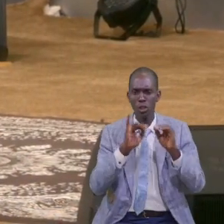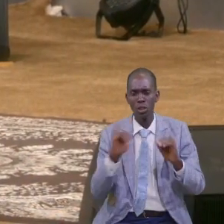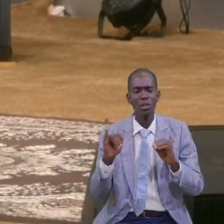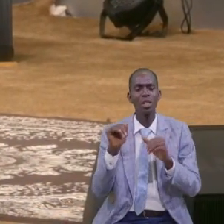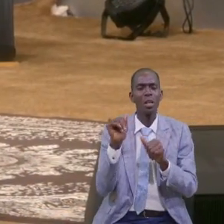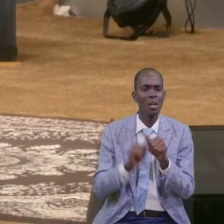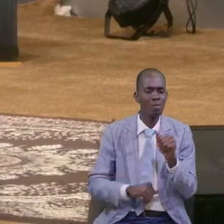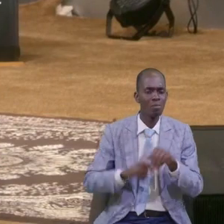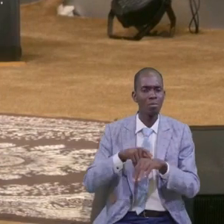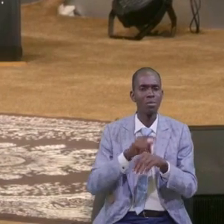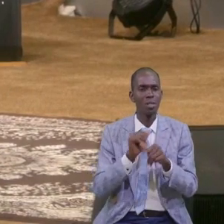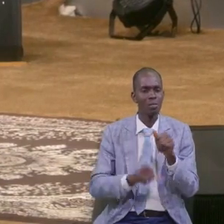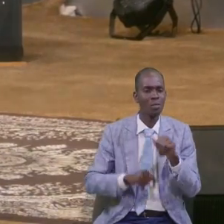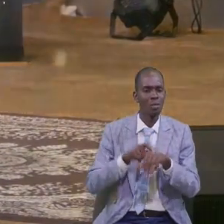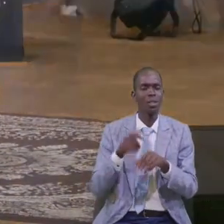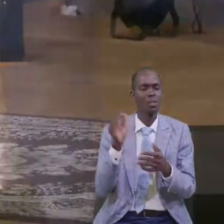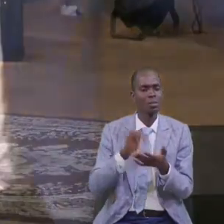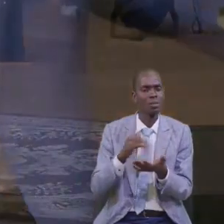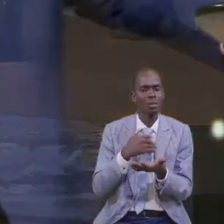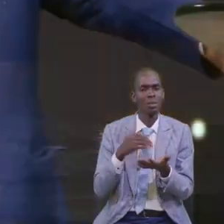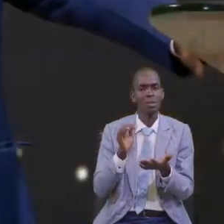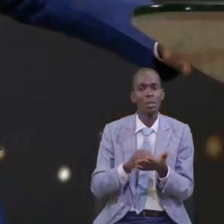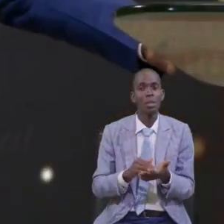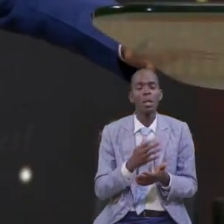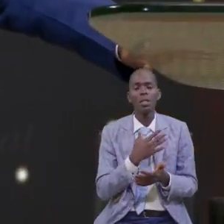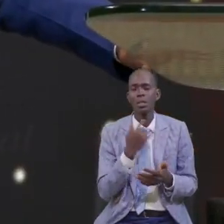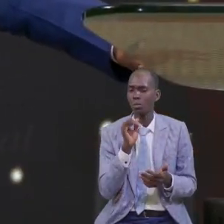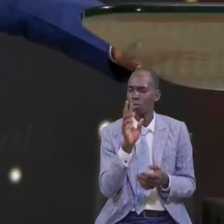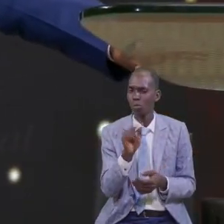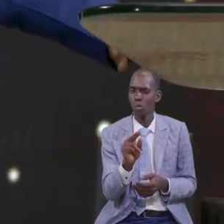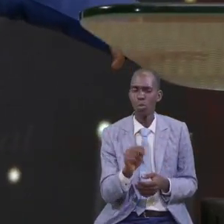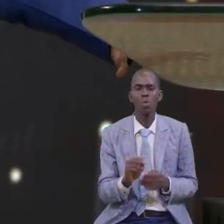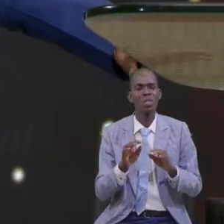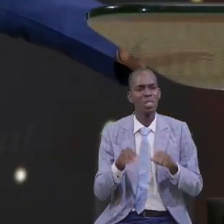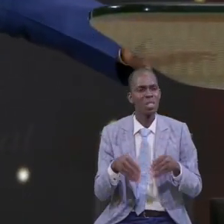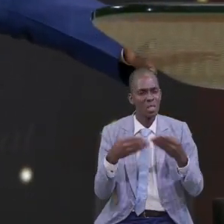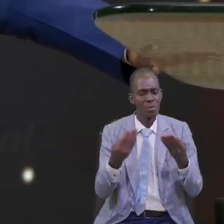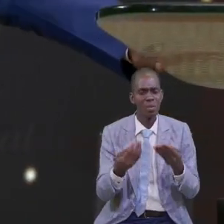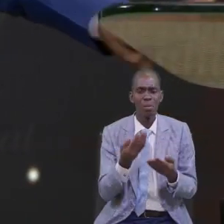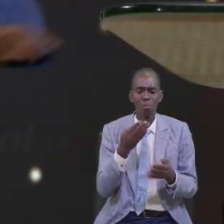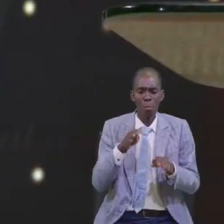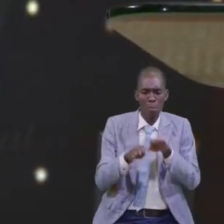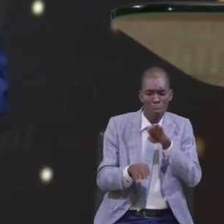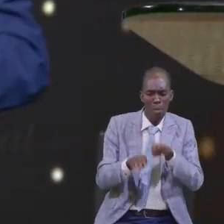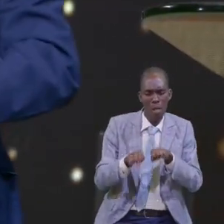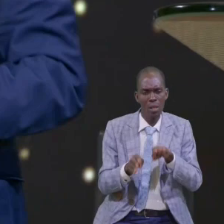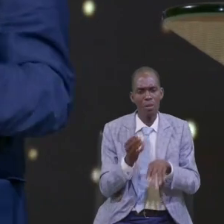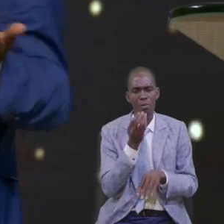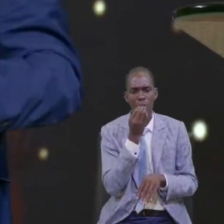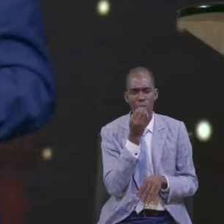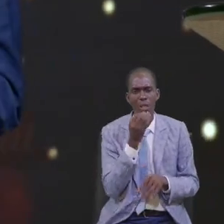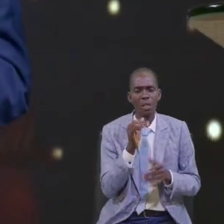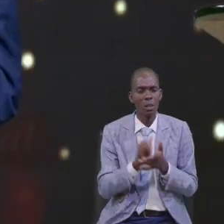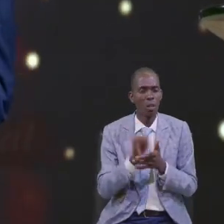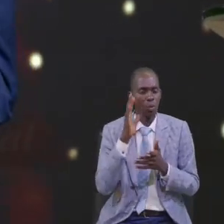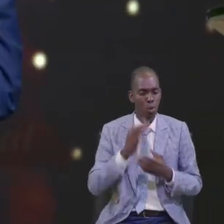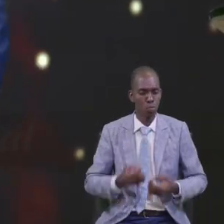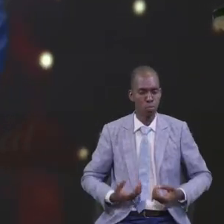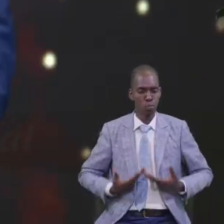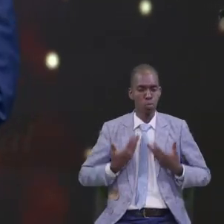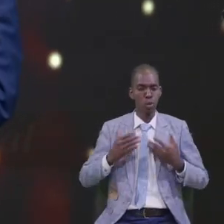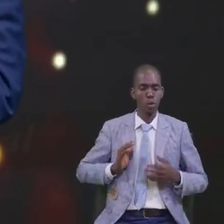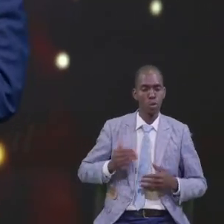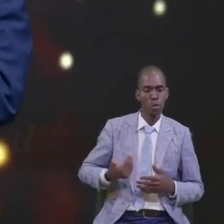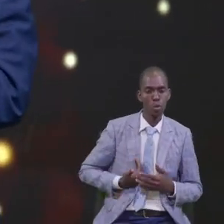over and over and over. It says no, give them balanced meat that will nourish their soul, nourish